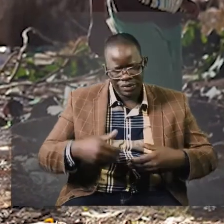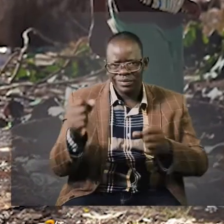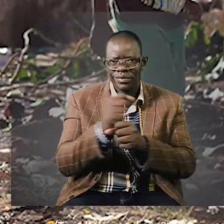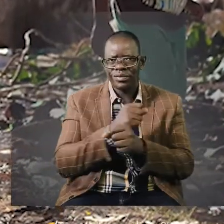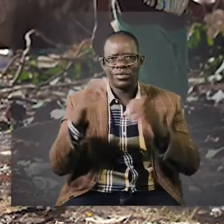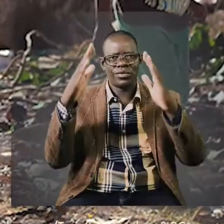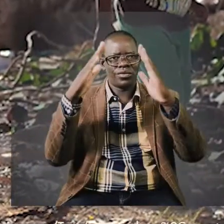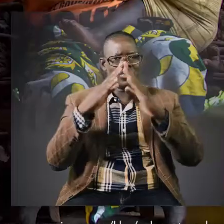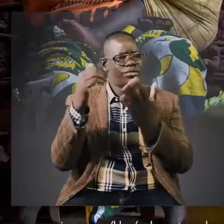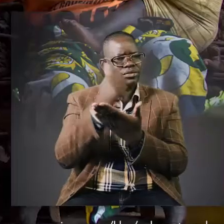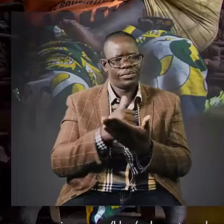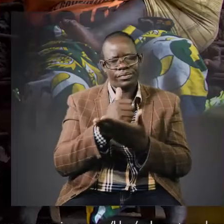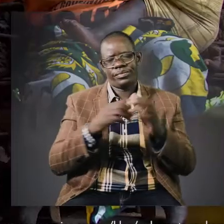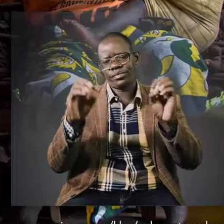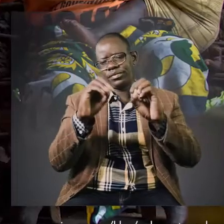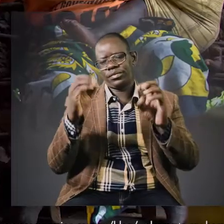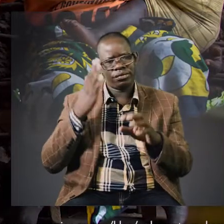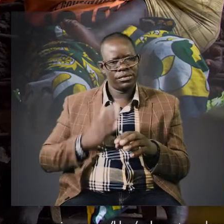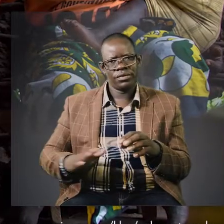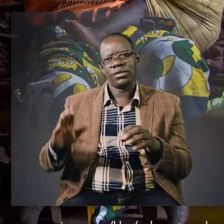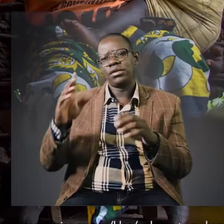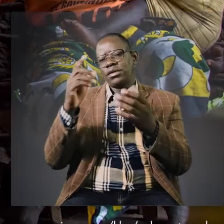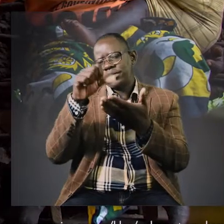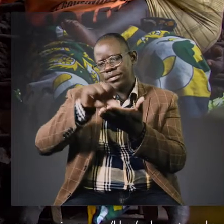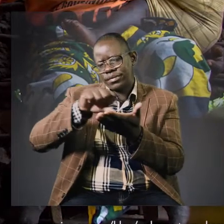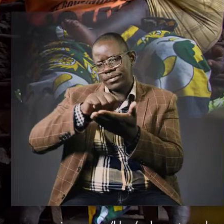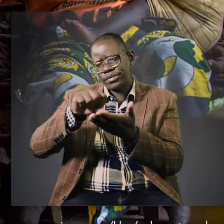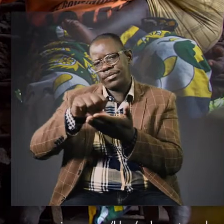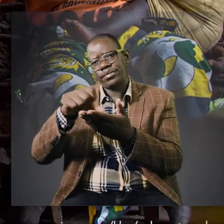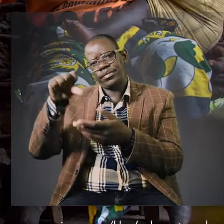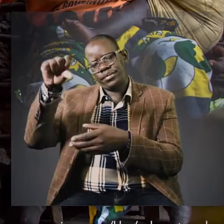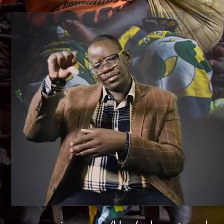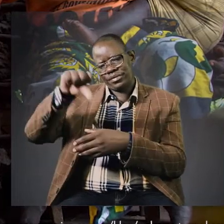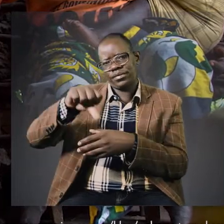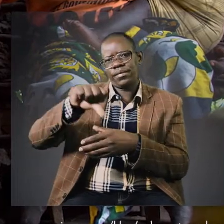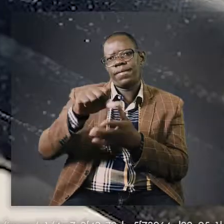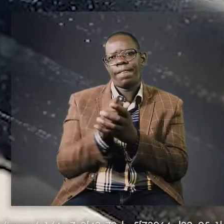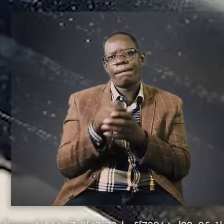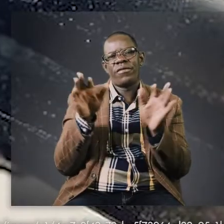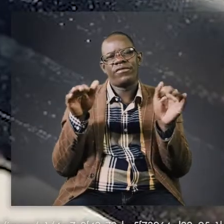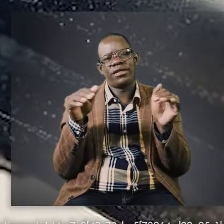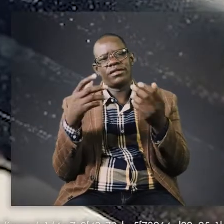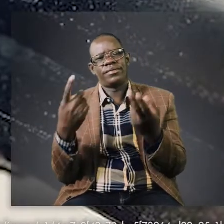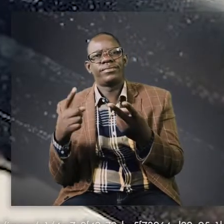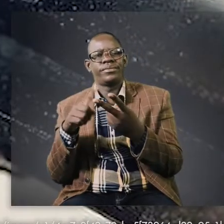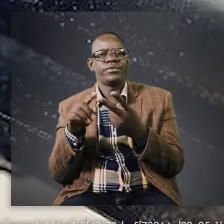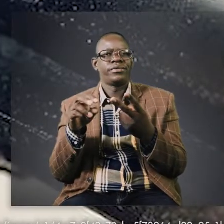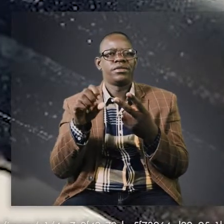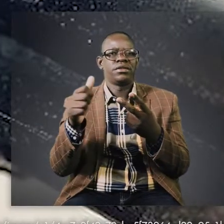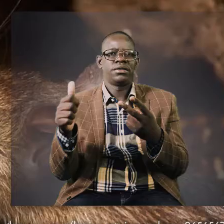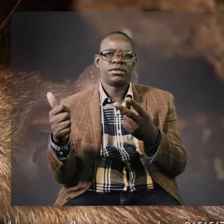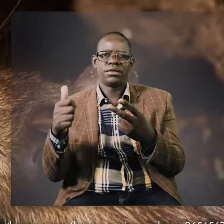cannot keep their homes as clean as they would like. Dirty living conditions create the ideal conditions for flies, rats,